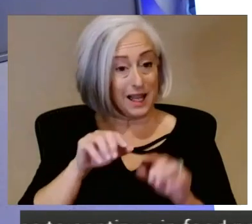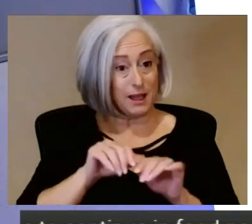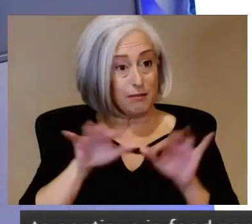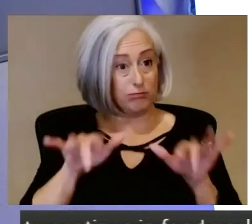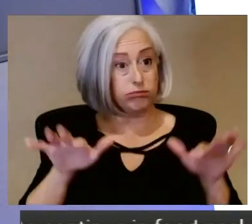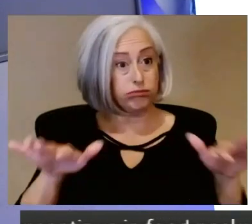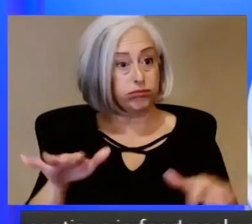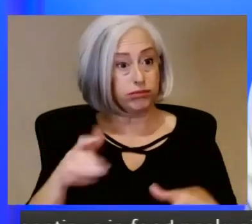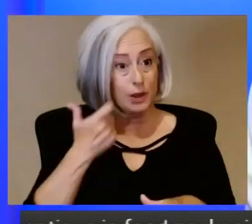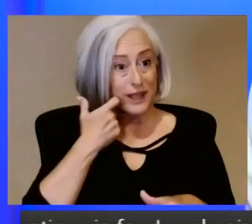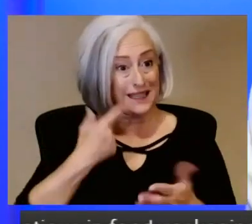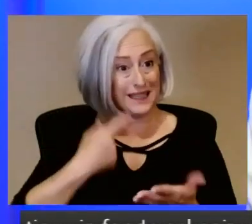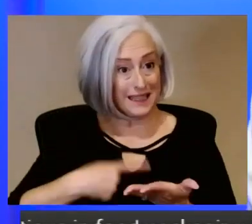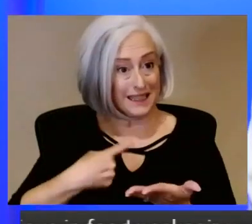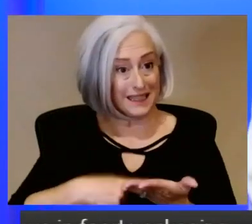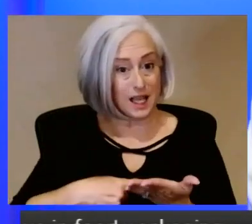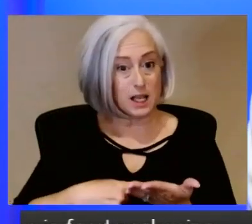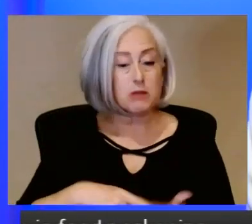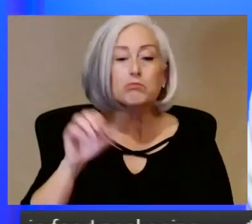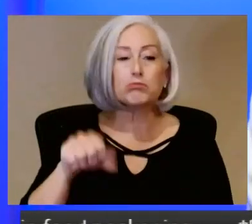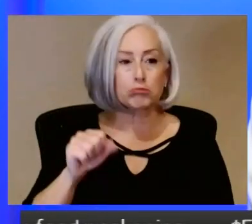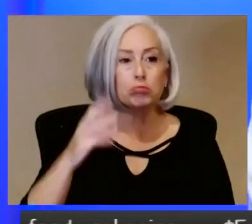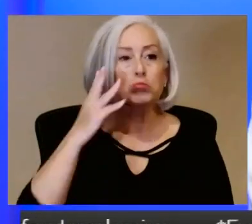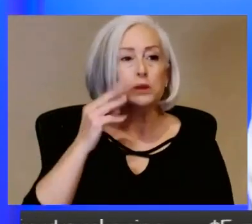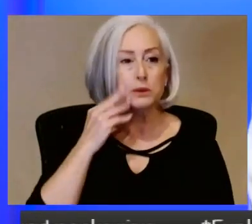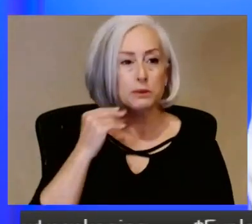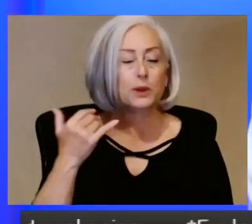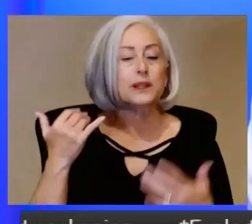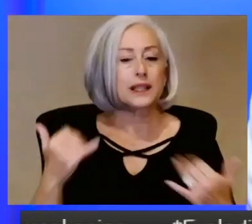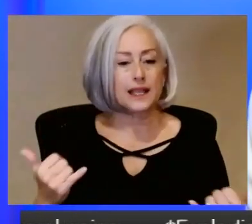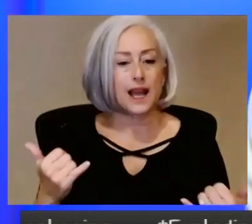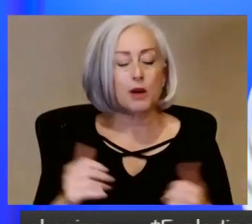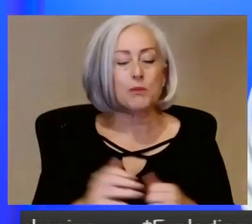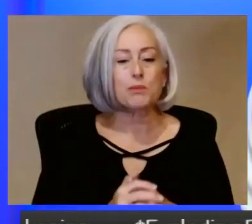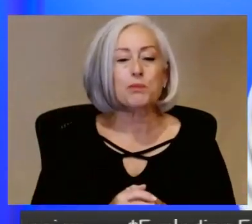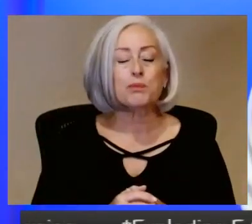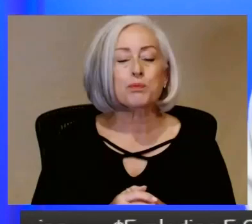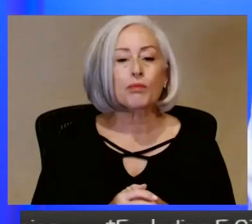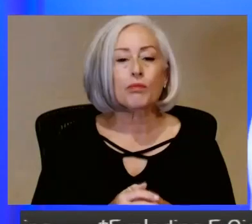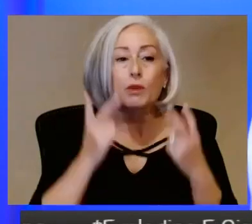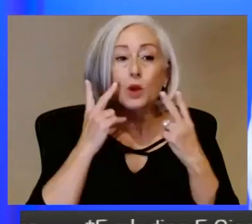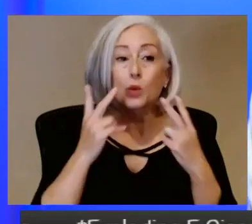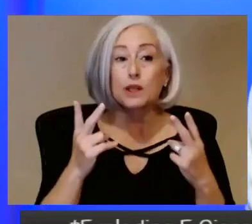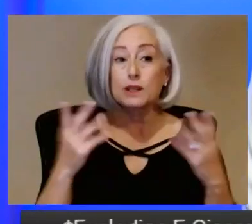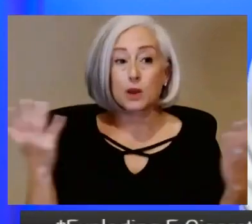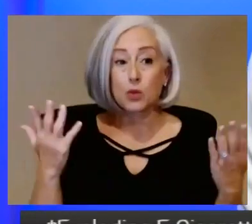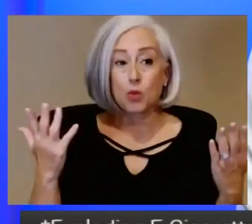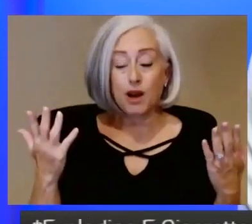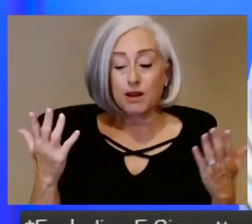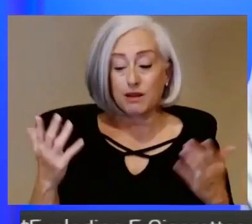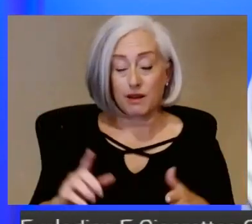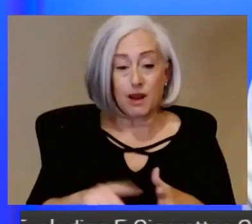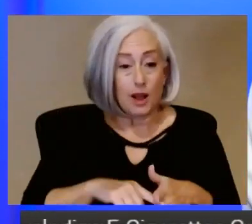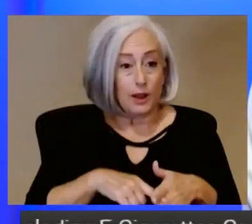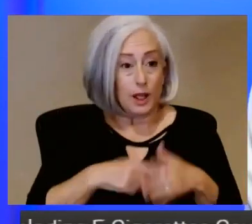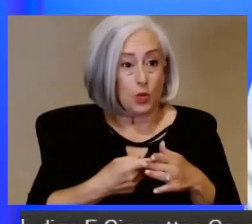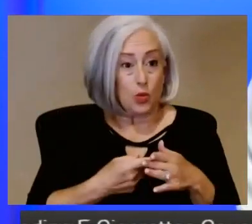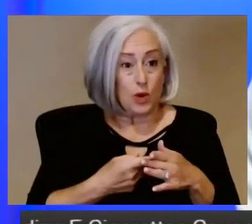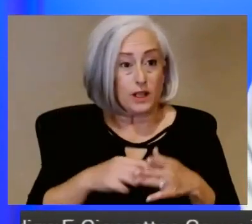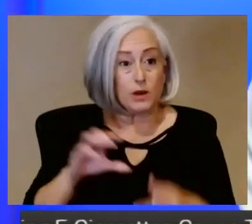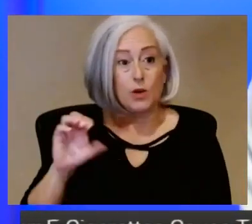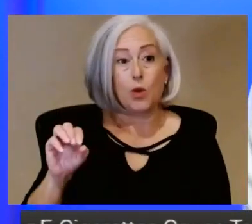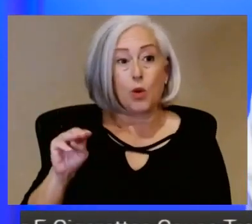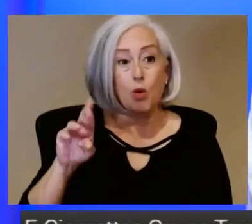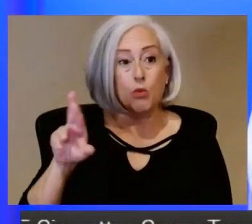mean, I think we're in it. I think right now what we're seeing is that the original Omicron variant has been replaced by